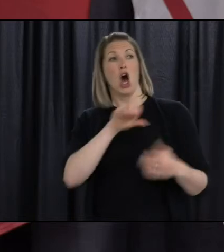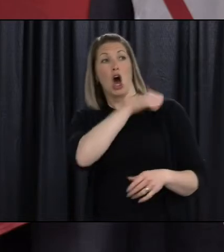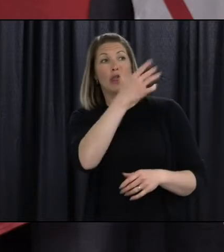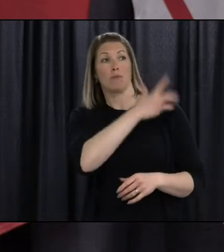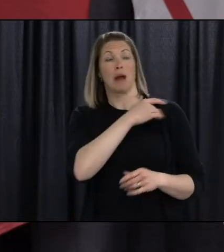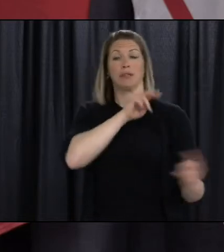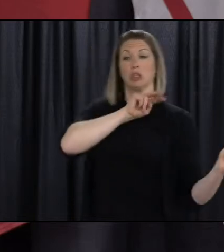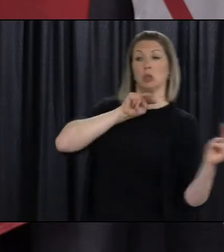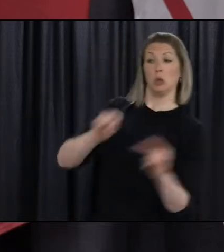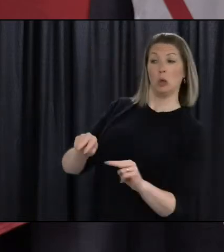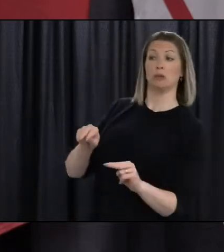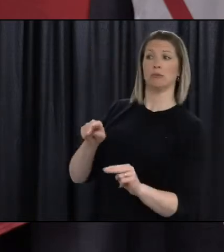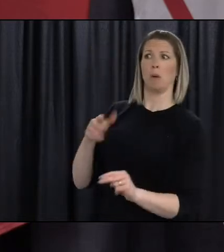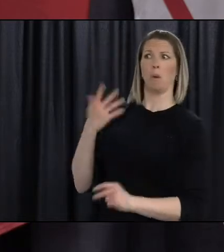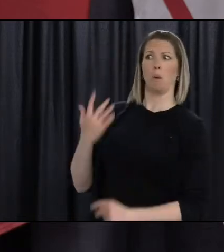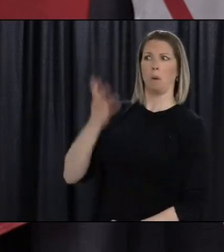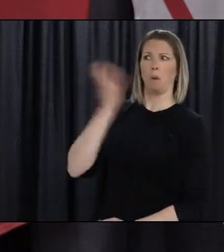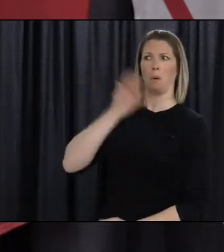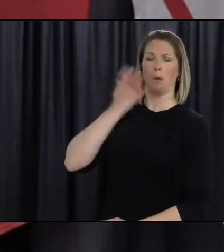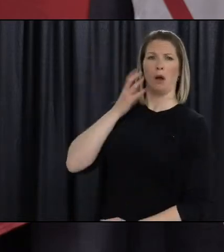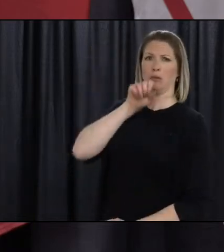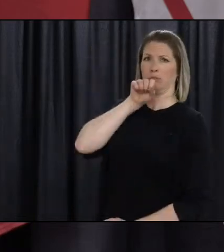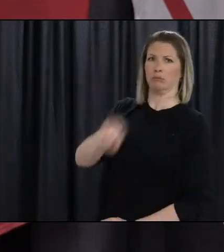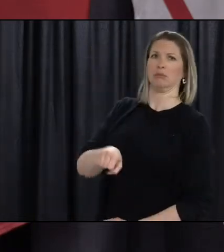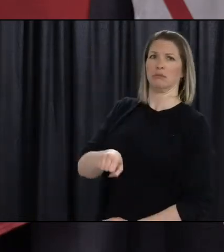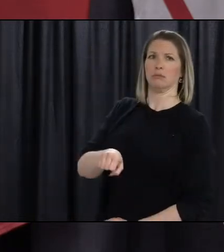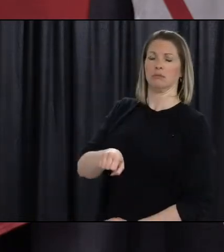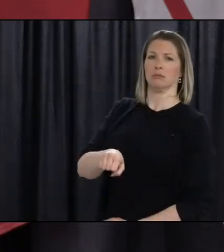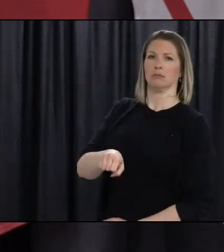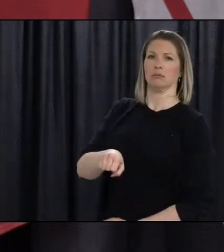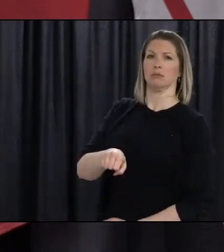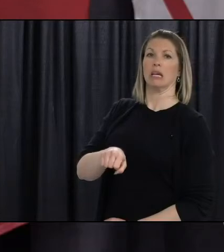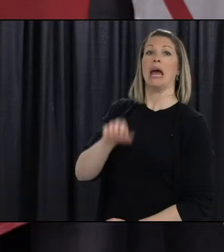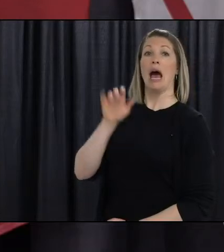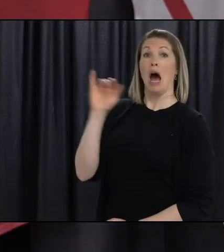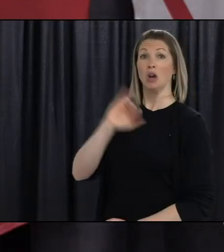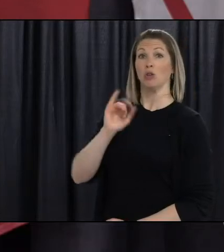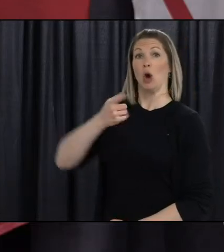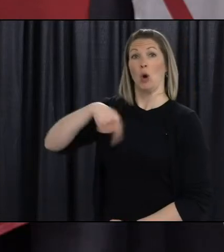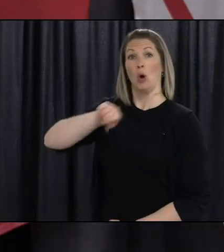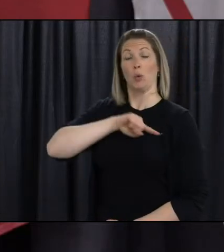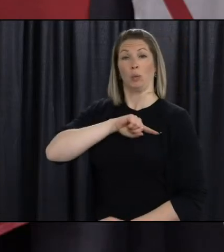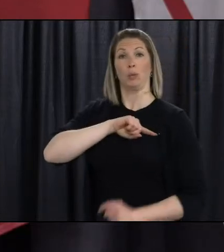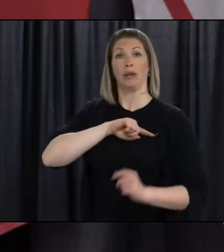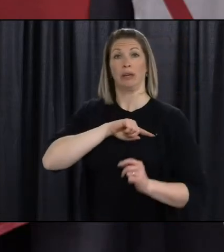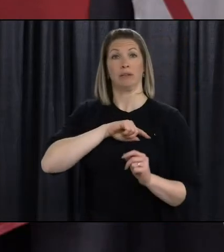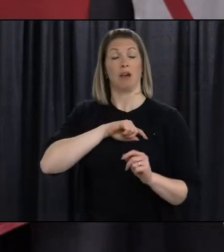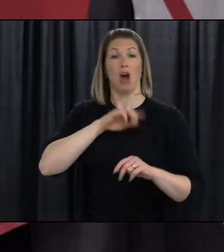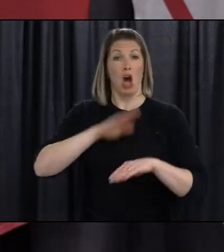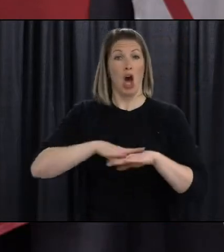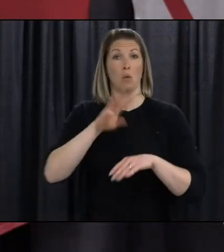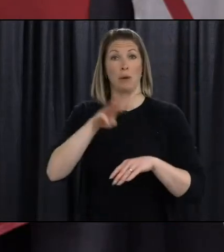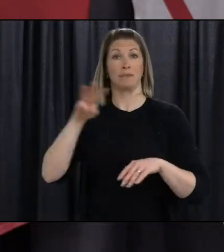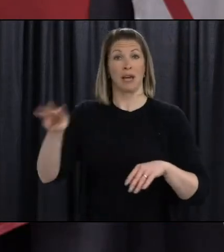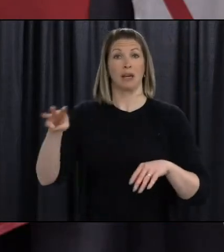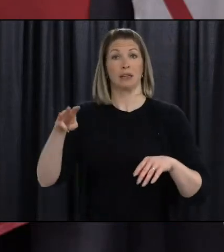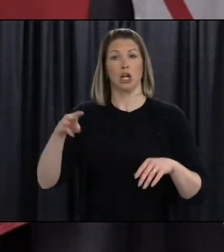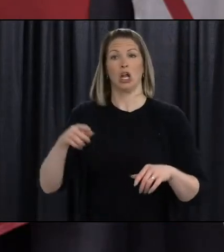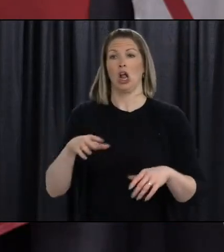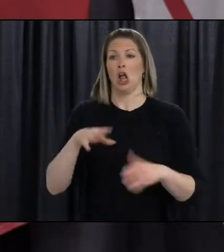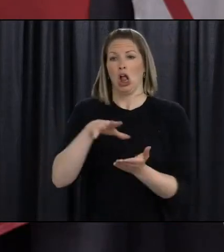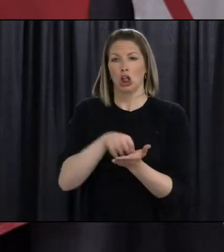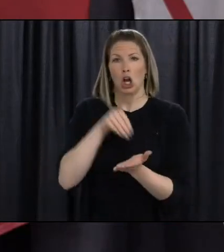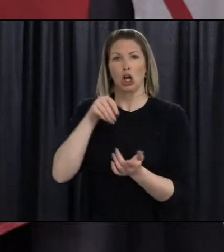the country, and that it is exactly titled to that. It's learning to live with COVID-19 until we get to a point where